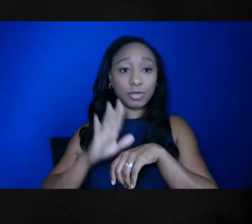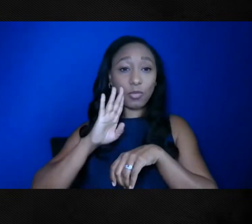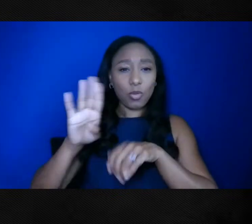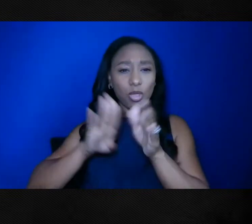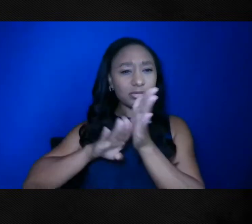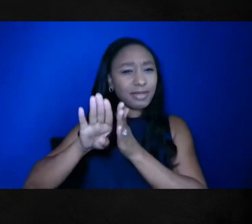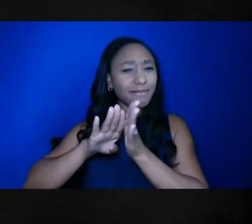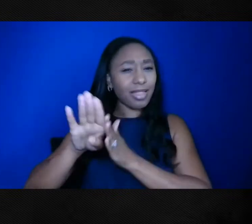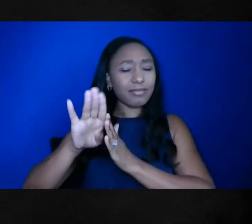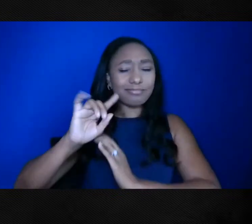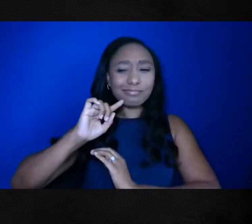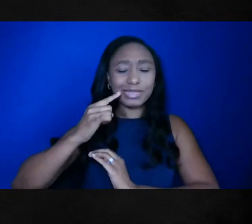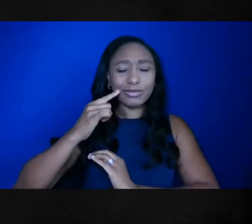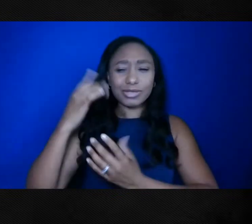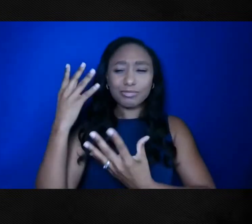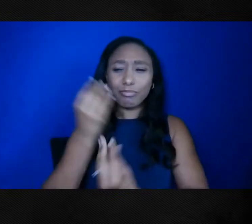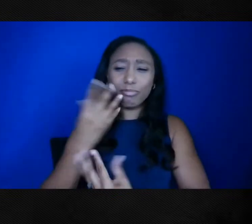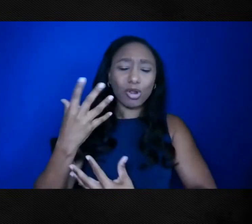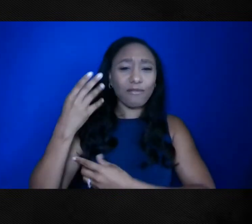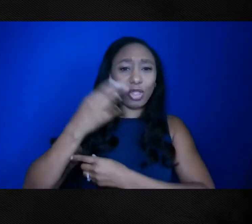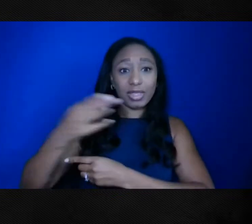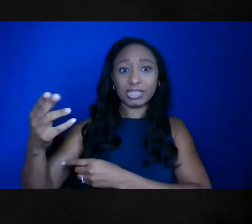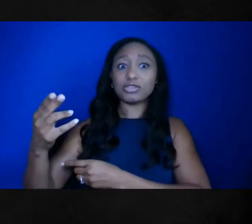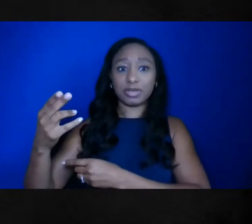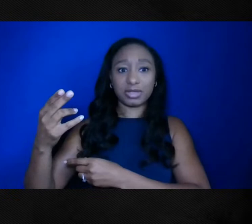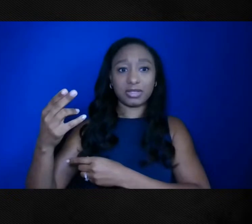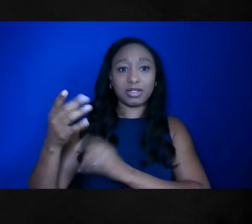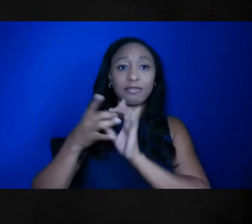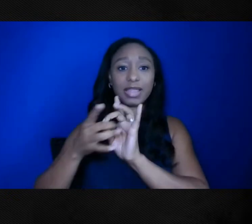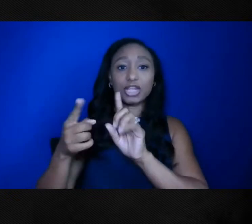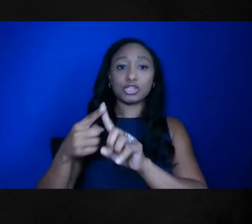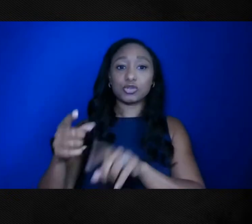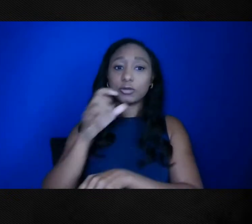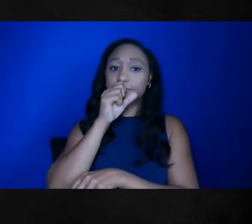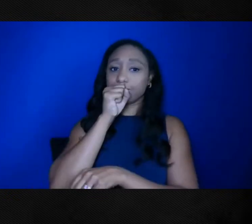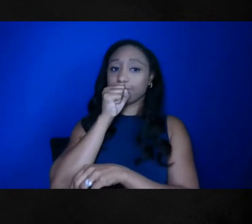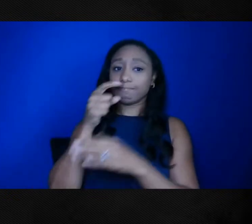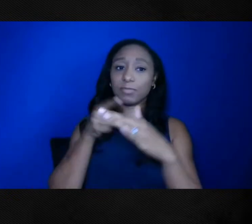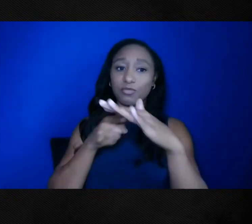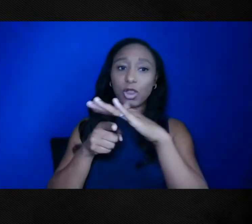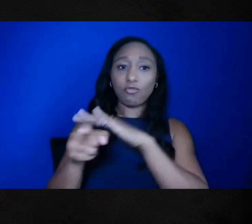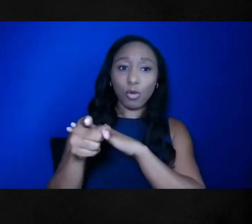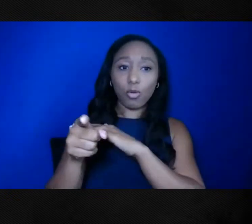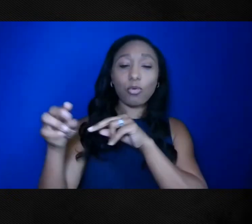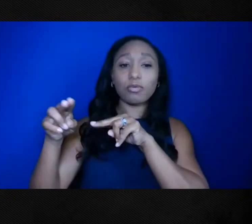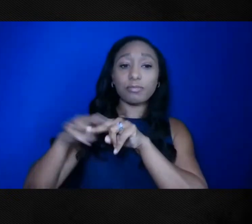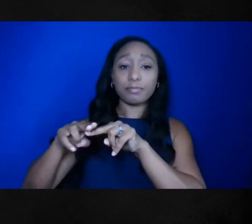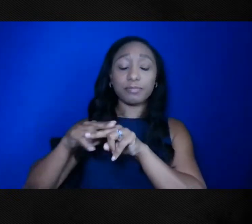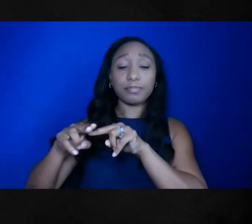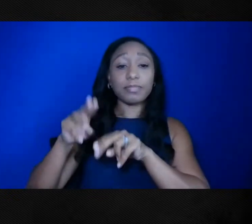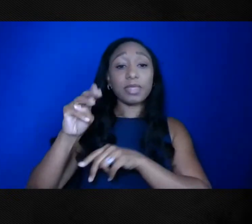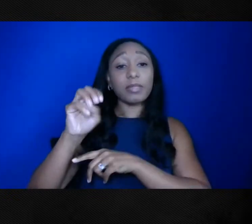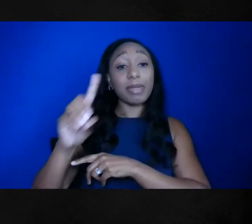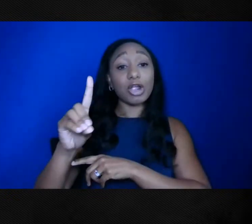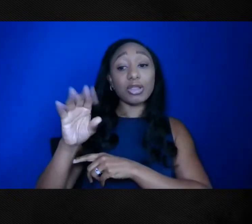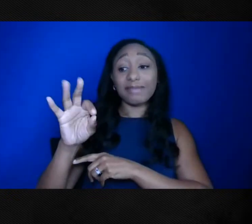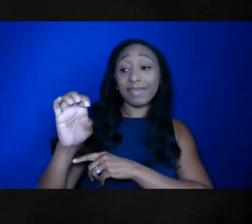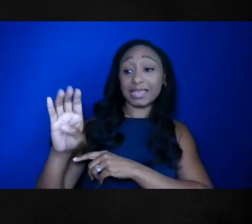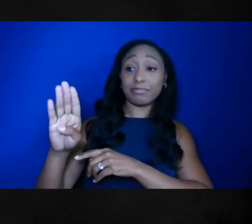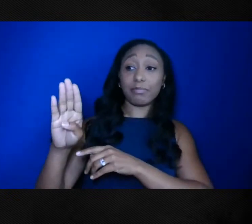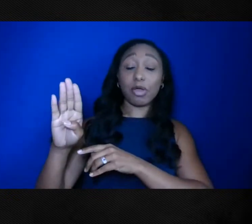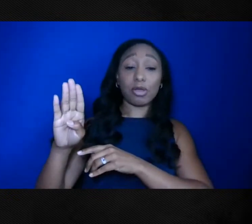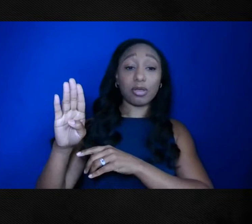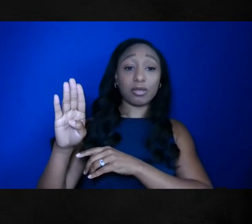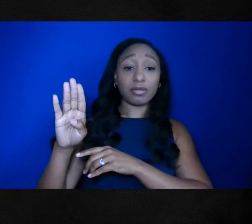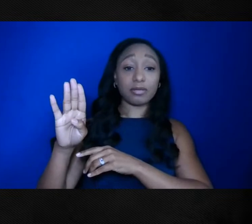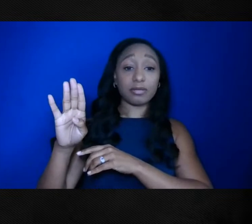Maryland history on a statewide level. On our Maryland 400 Facebook page, you will find a Maryland Monday